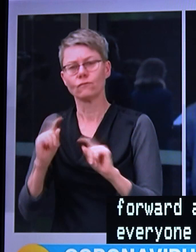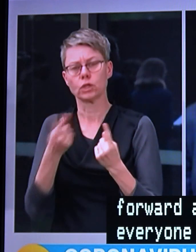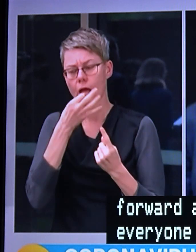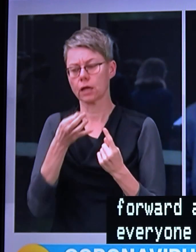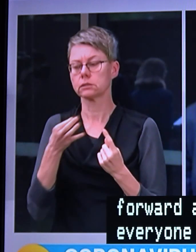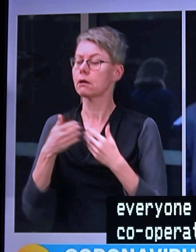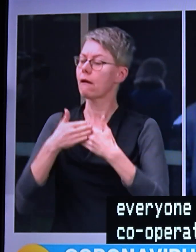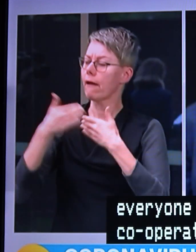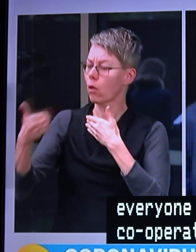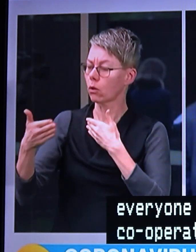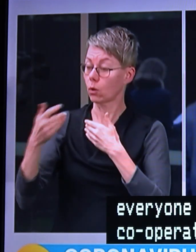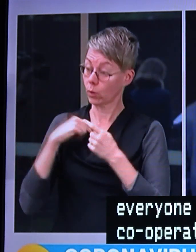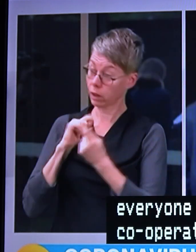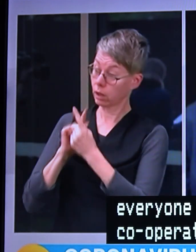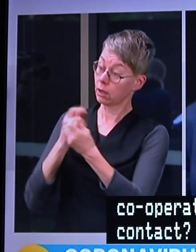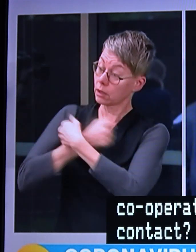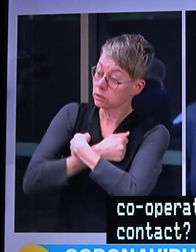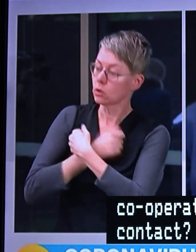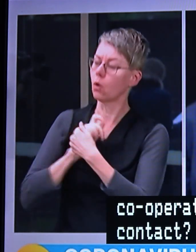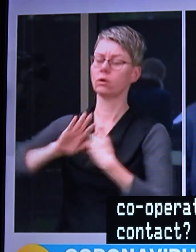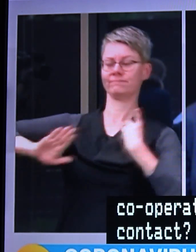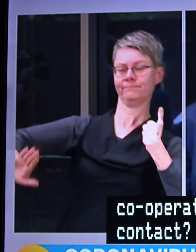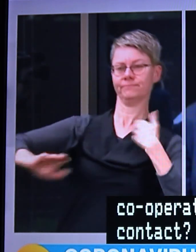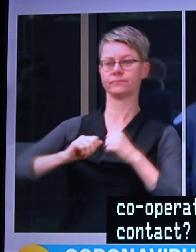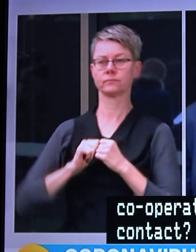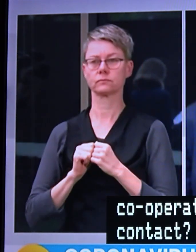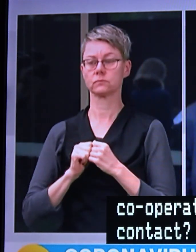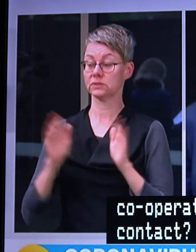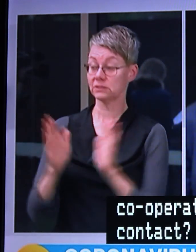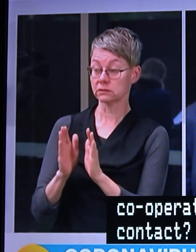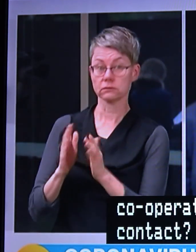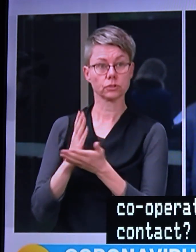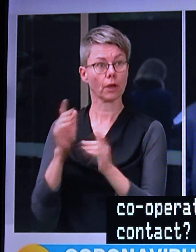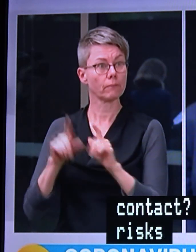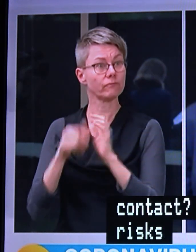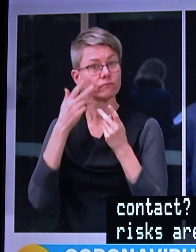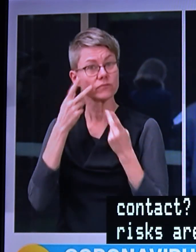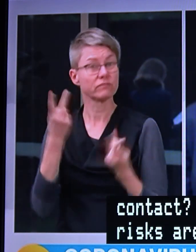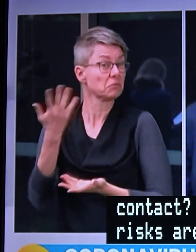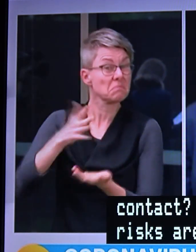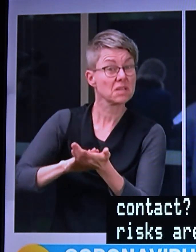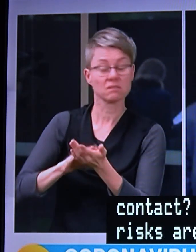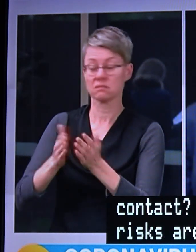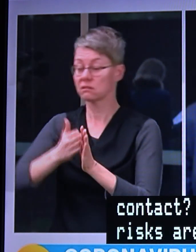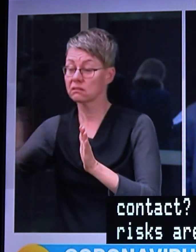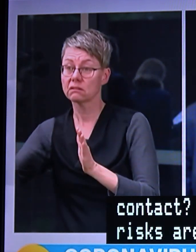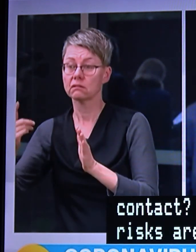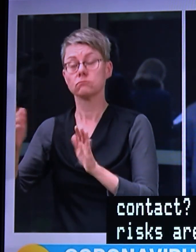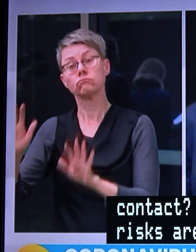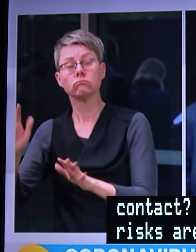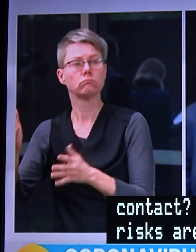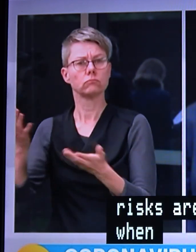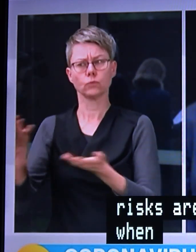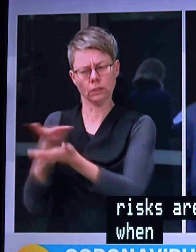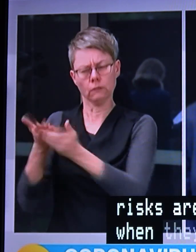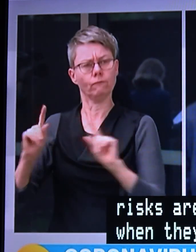How long will the visit be, and what risks are associated with everybody when they make that change? And it's really important to have that conversation. And